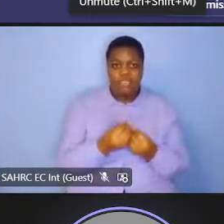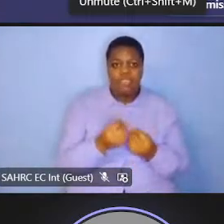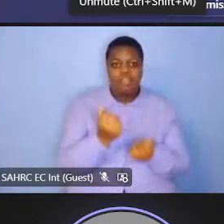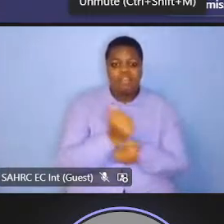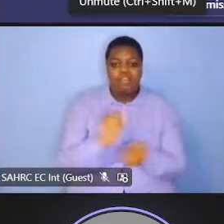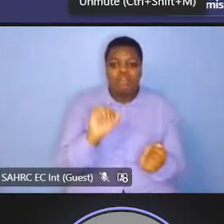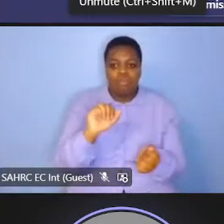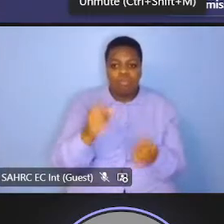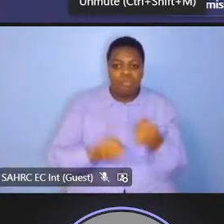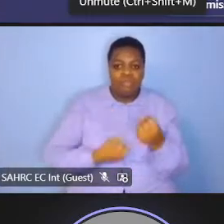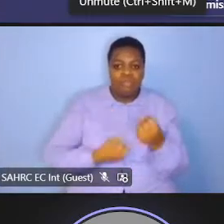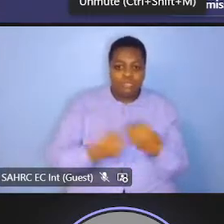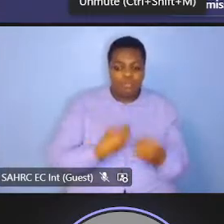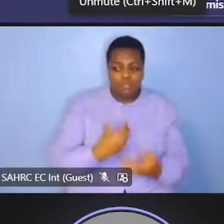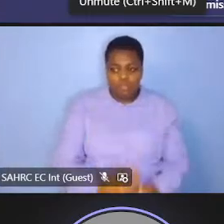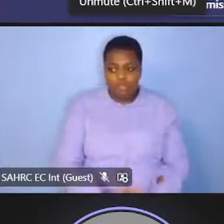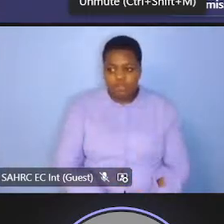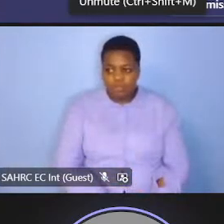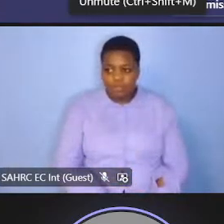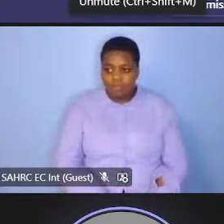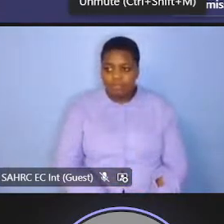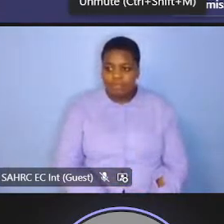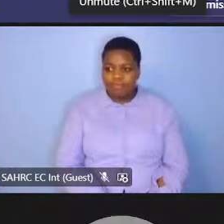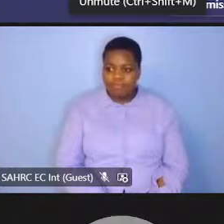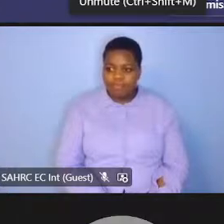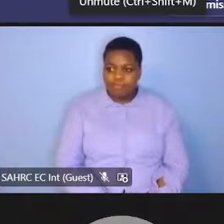expression. Can we move to the next slide?